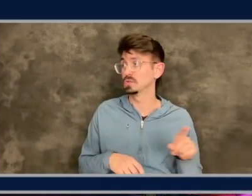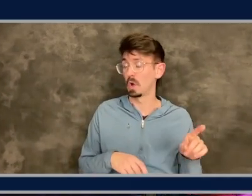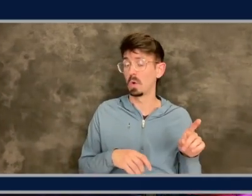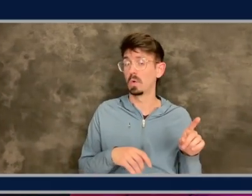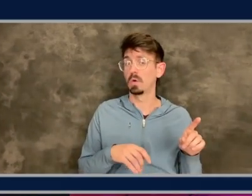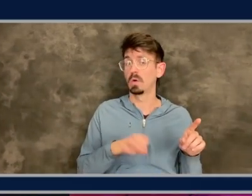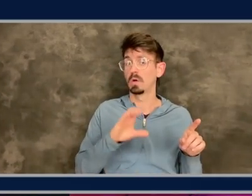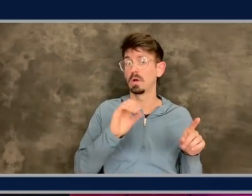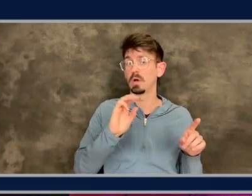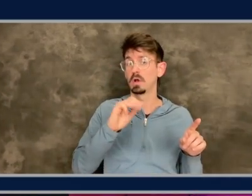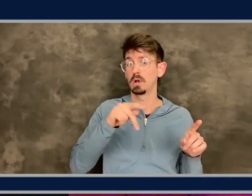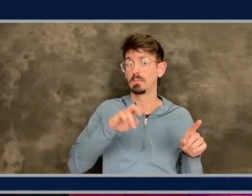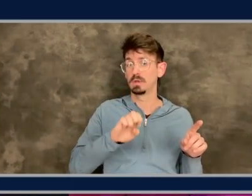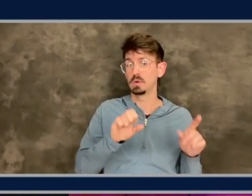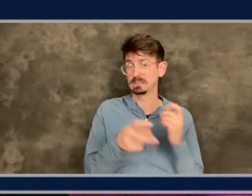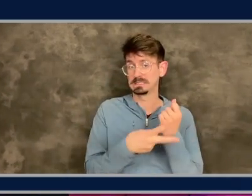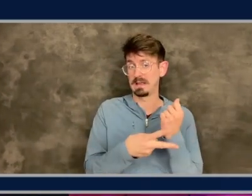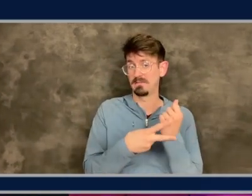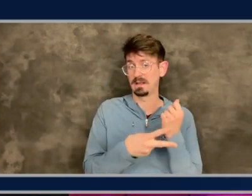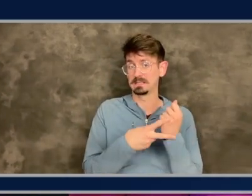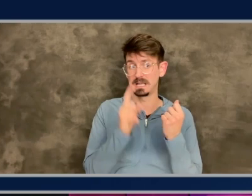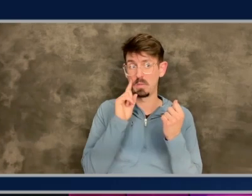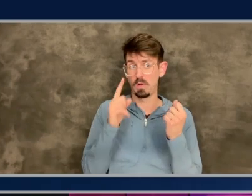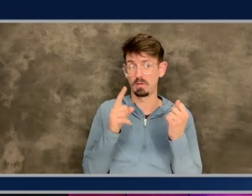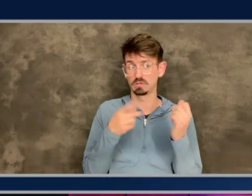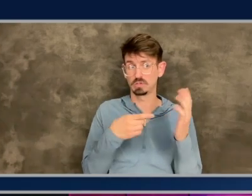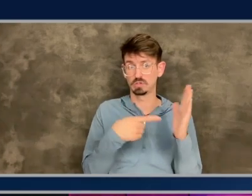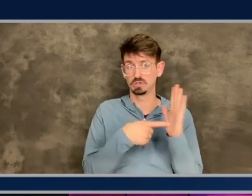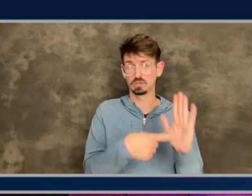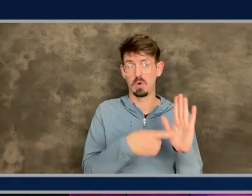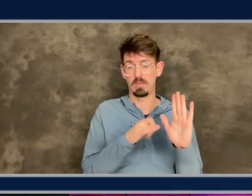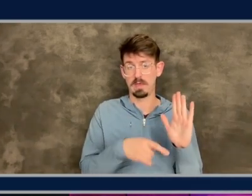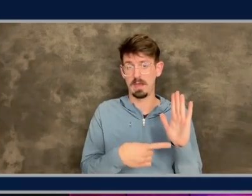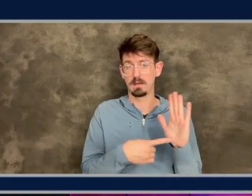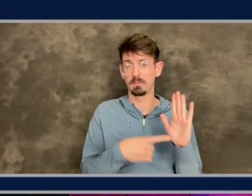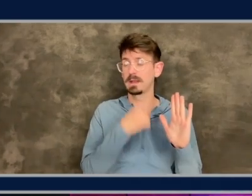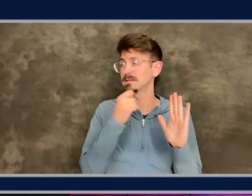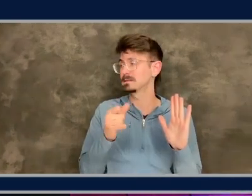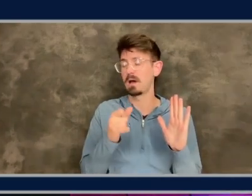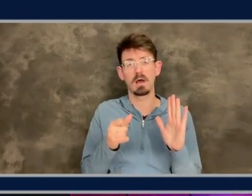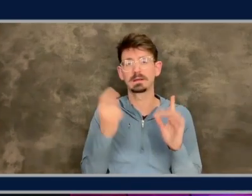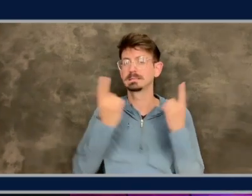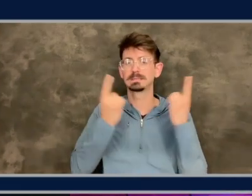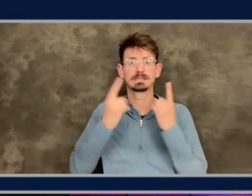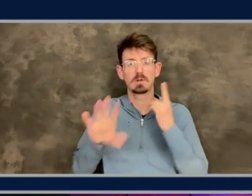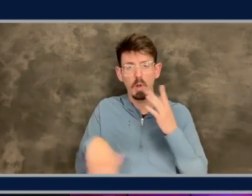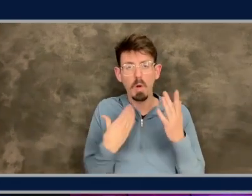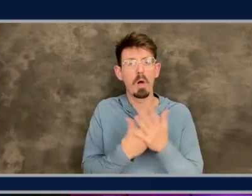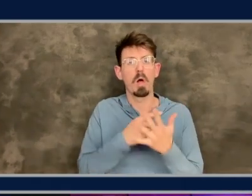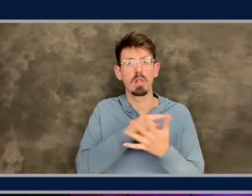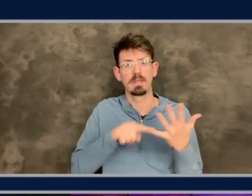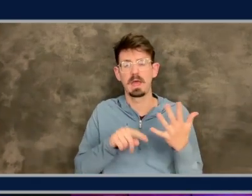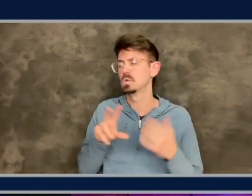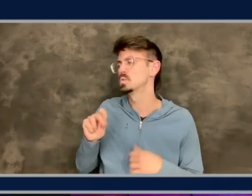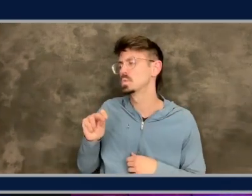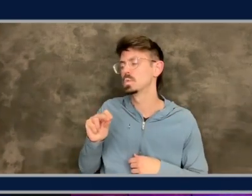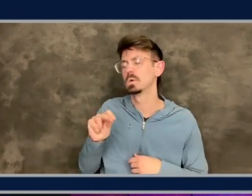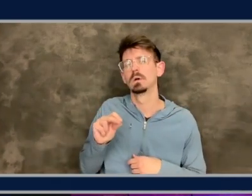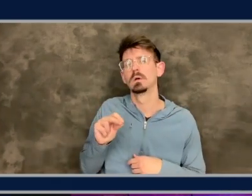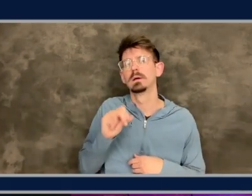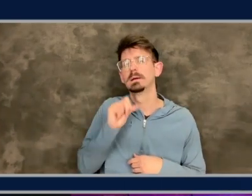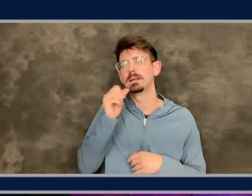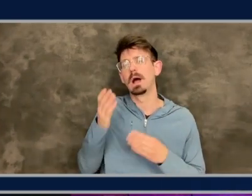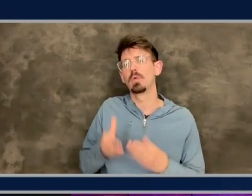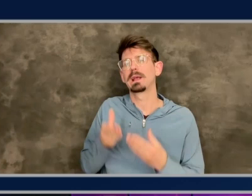It's just it's not taking all of that into account. It's not a tool that would give you recommendations on